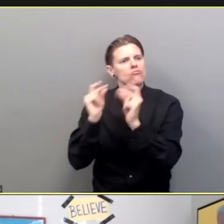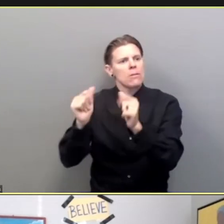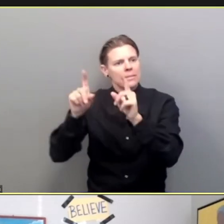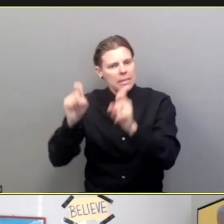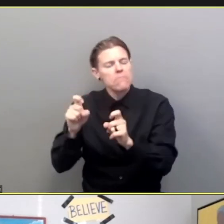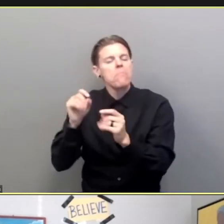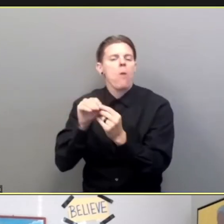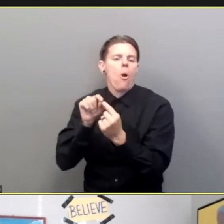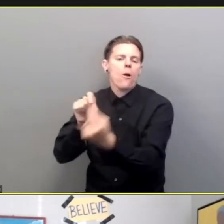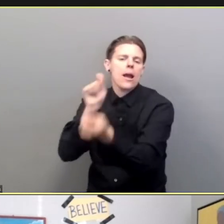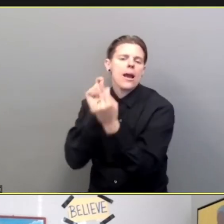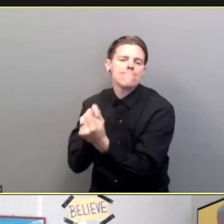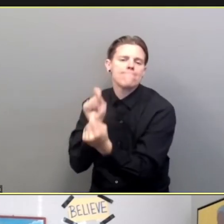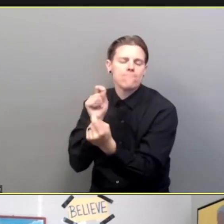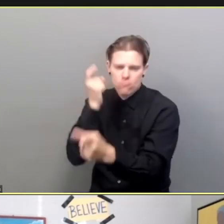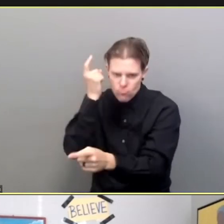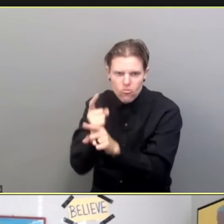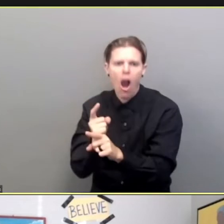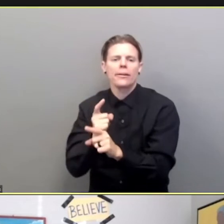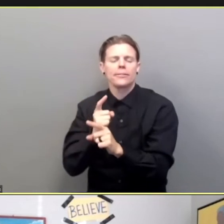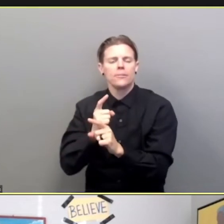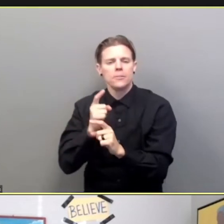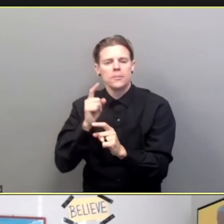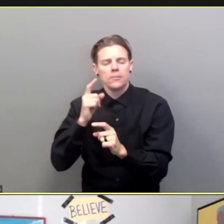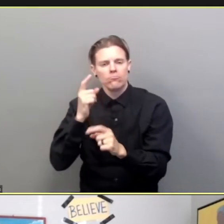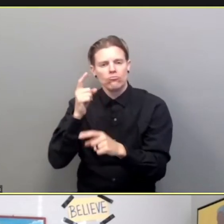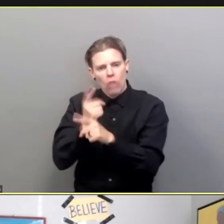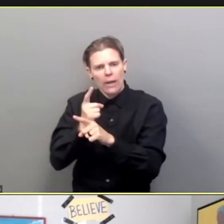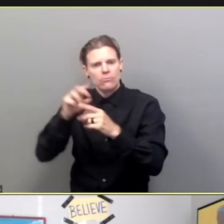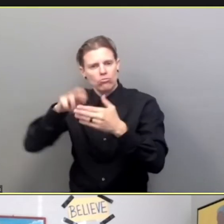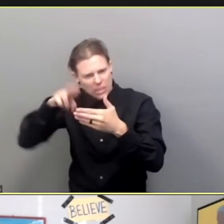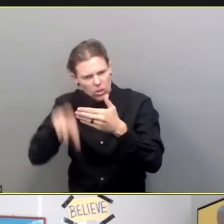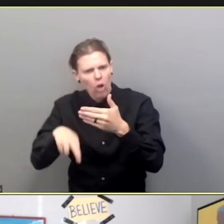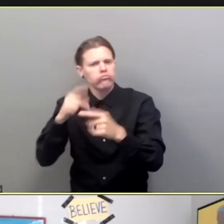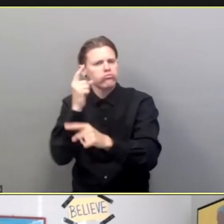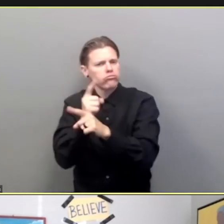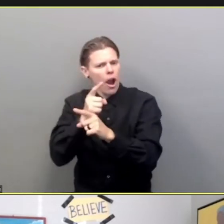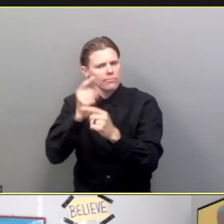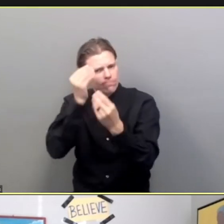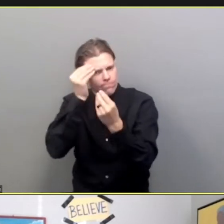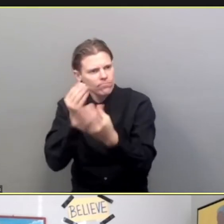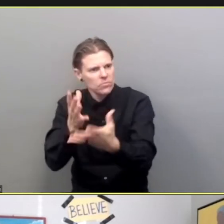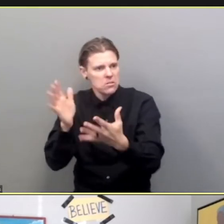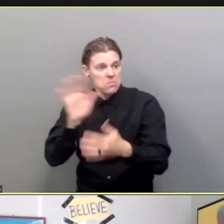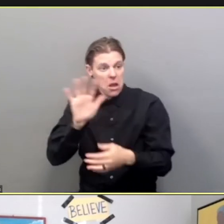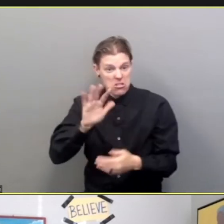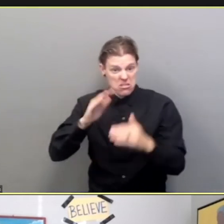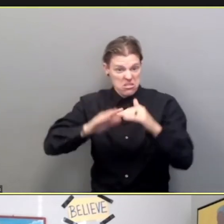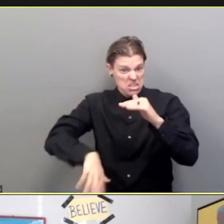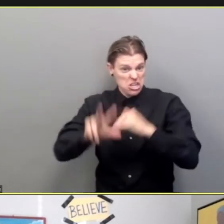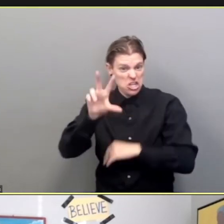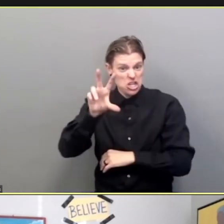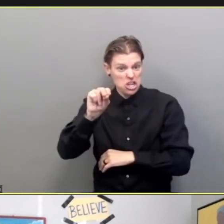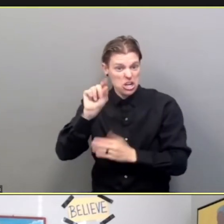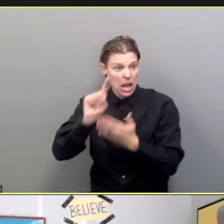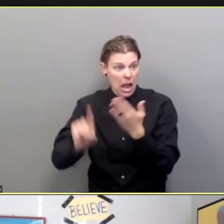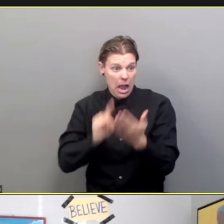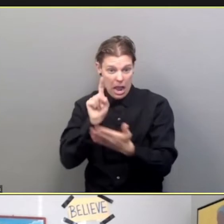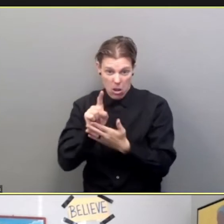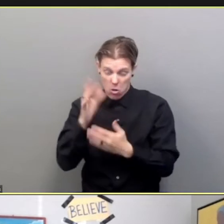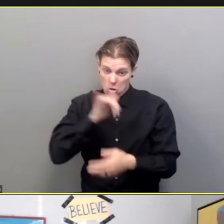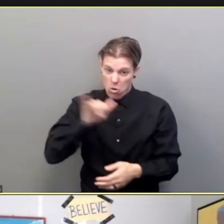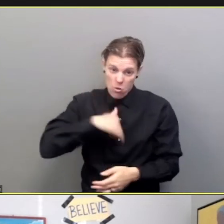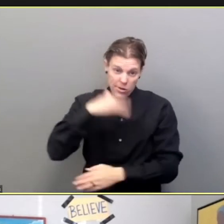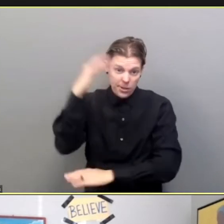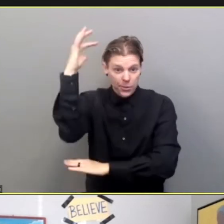test turnaround time is now down to like 30 hours on average statewide, best it's ever been. So if we need to use that as